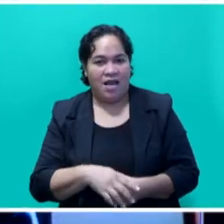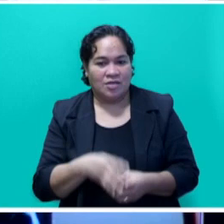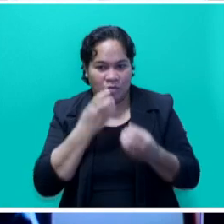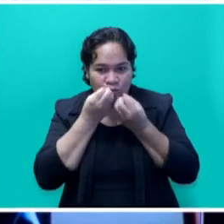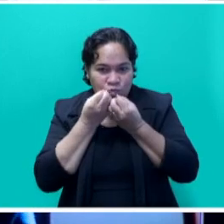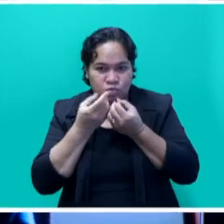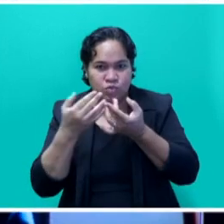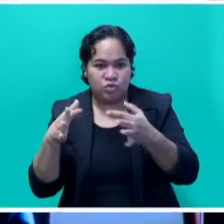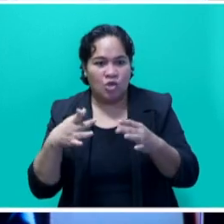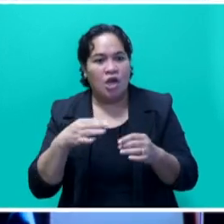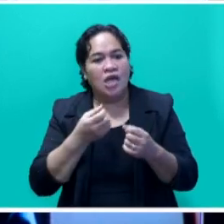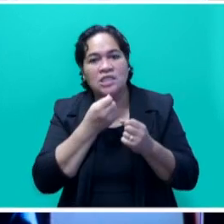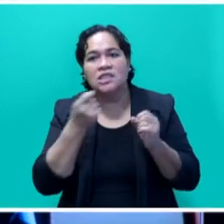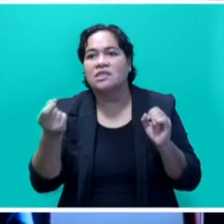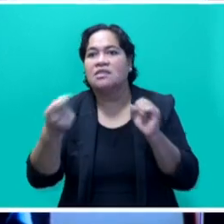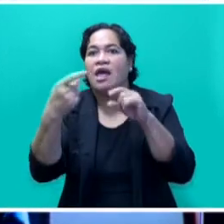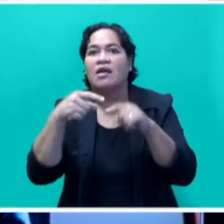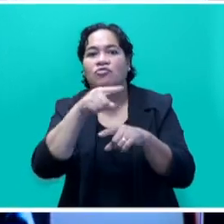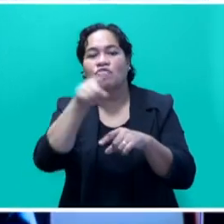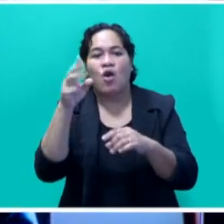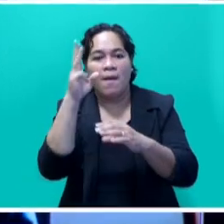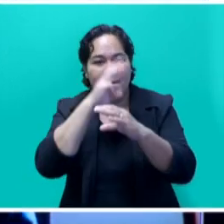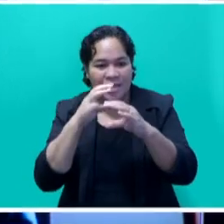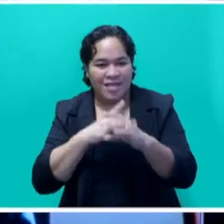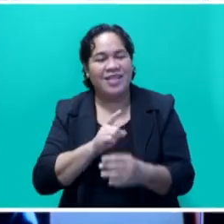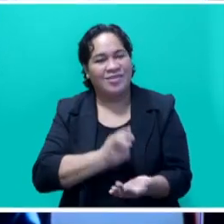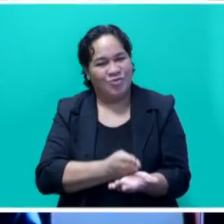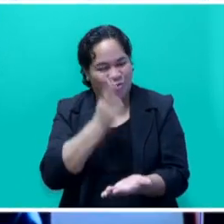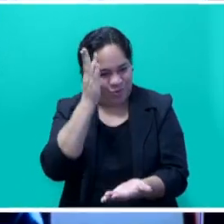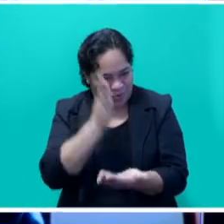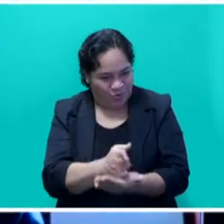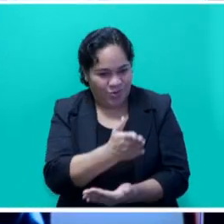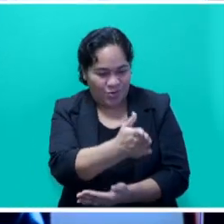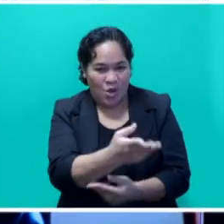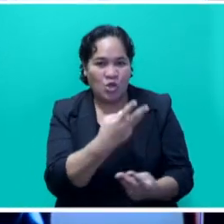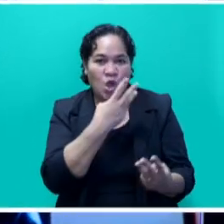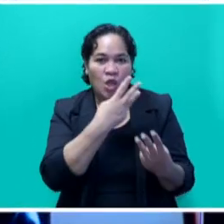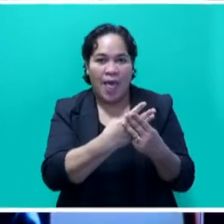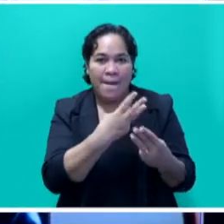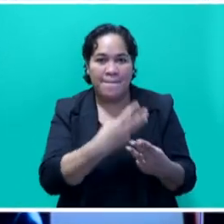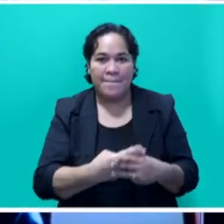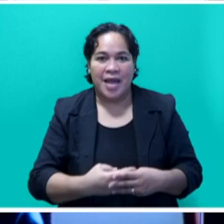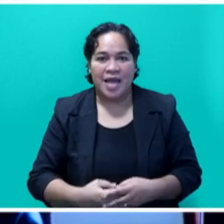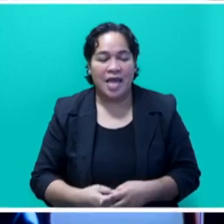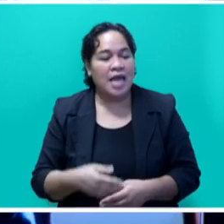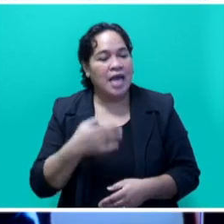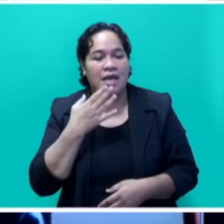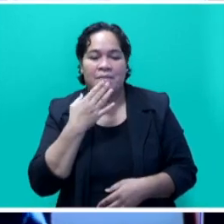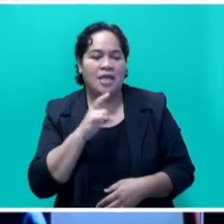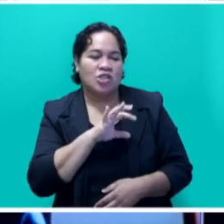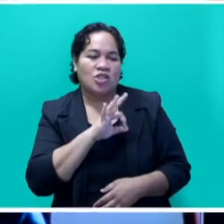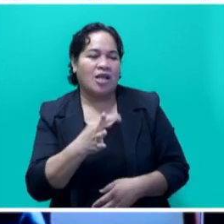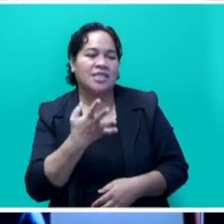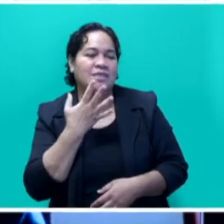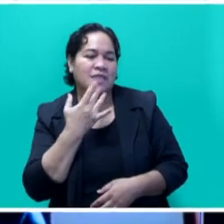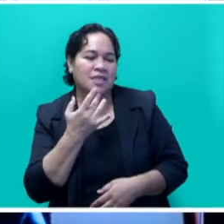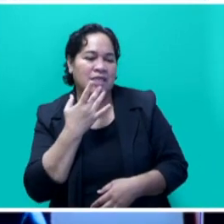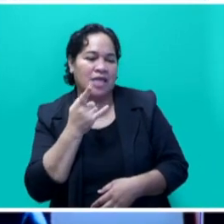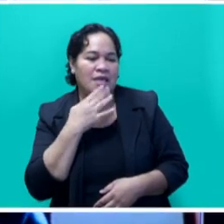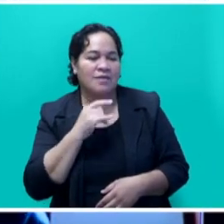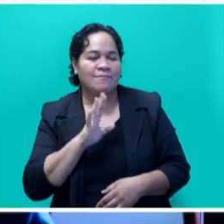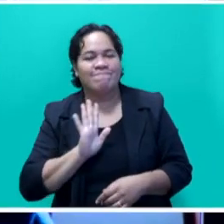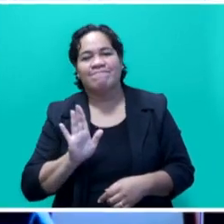to the media. That's the true Sodelpa. Please, don't try and put up this